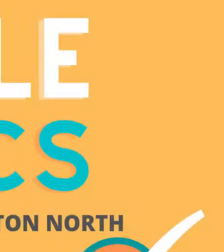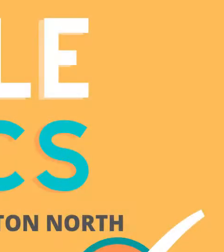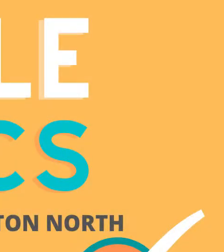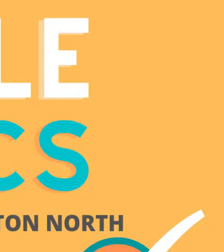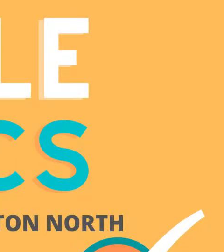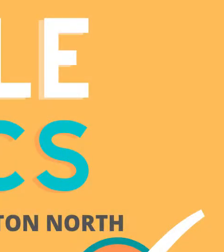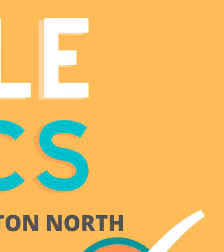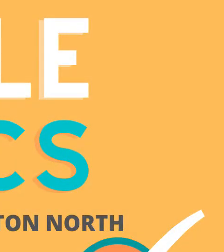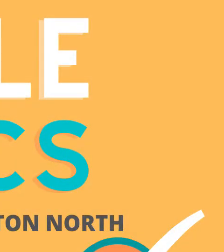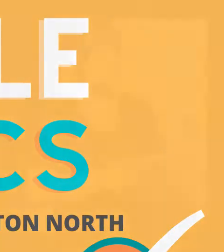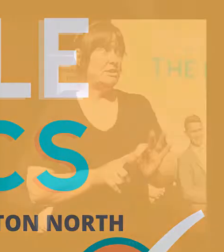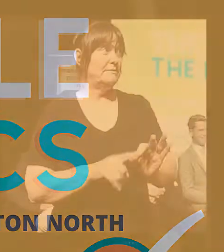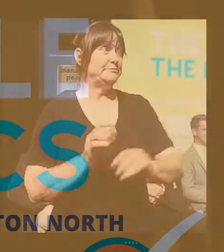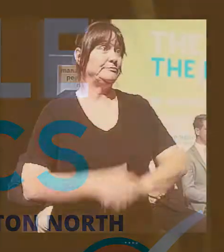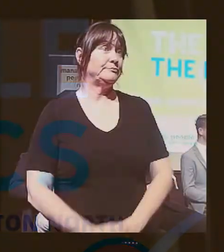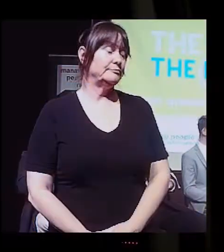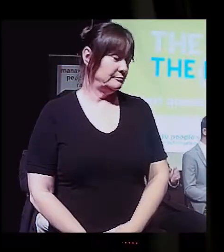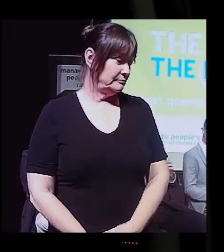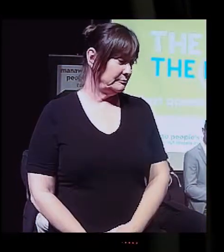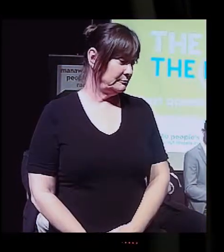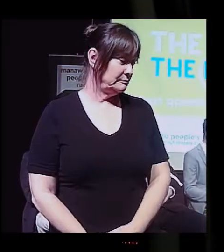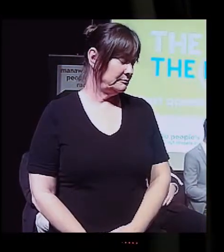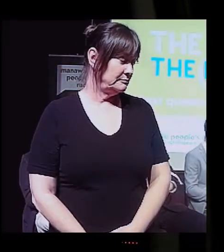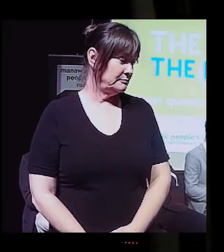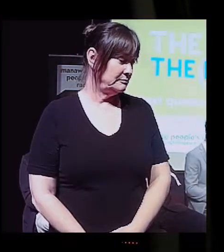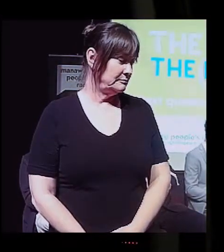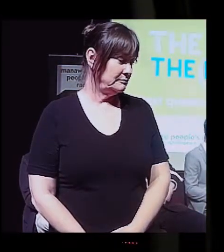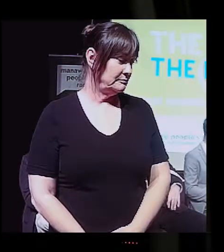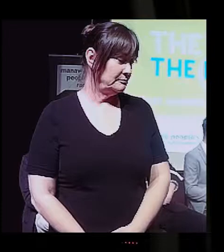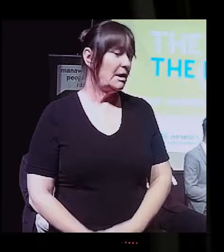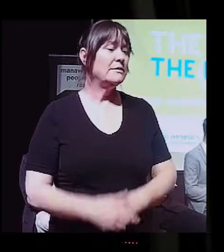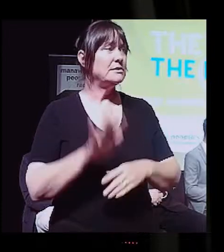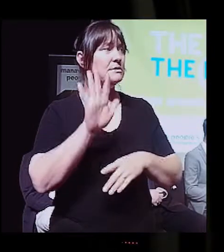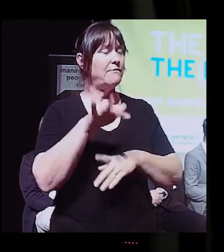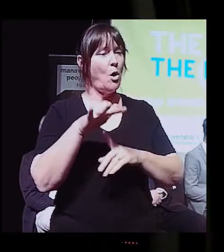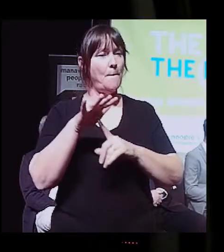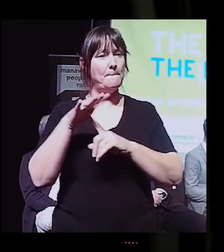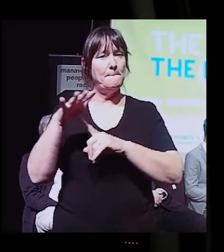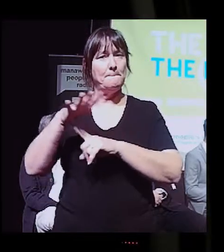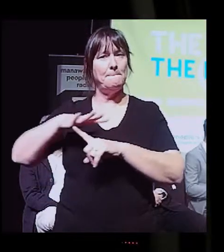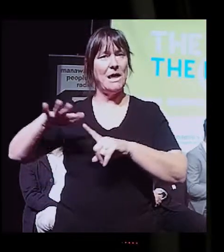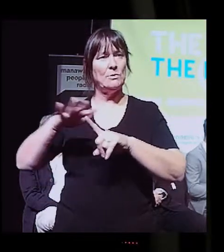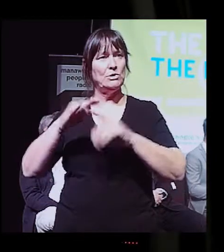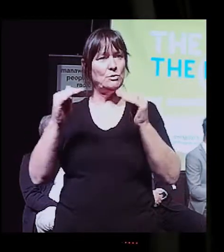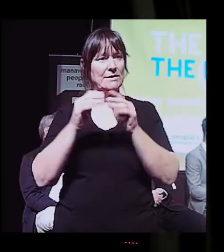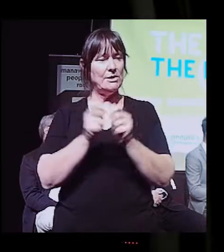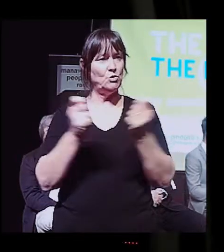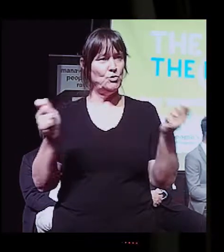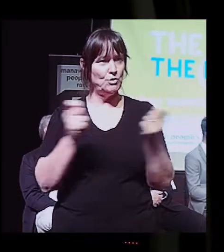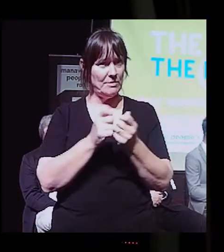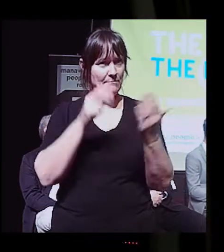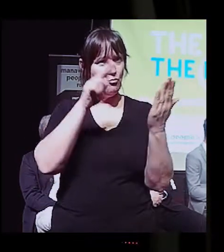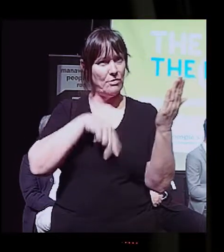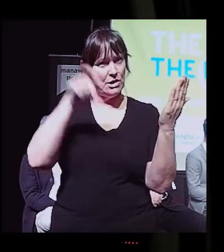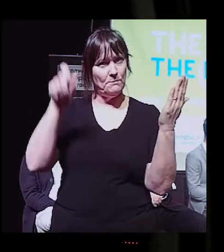On to the last question for today, Jimmy. Yes, thanks, Fraser. This one came from a Manawatu Standard reader during the week who asks, or who says,